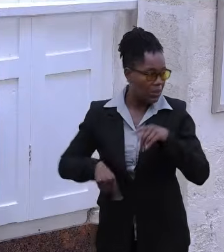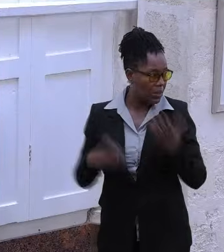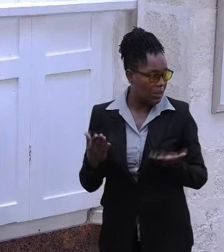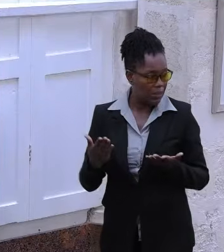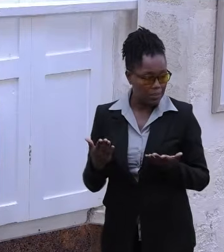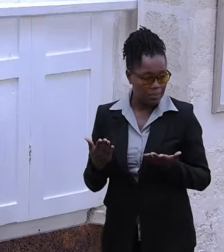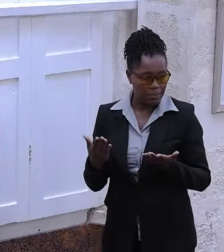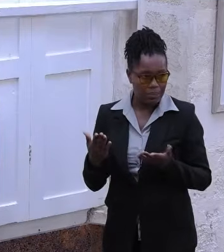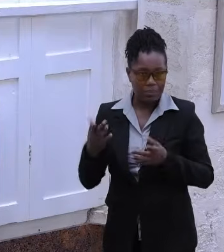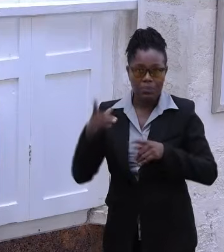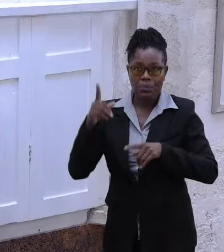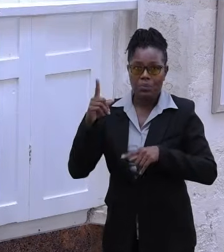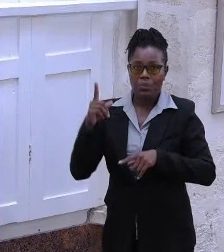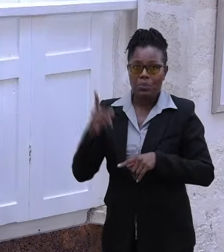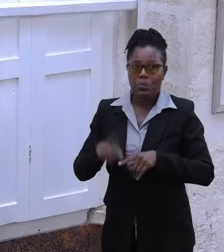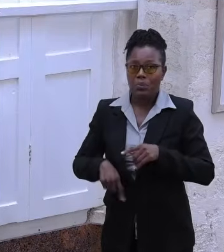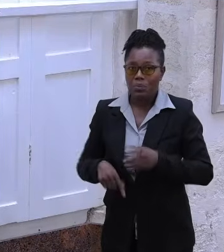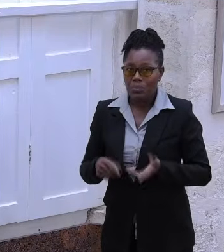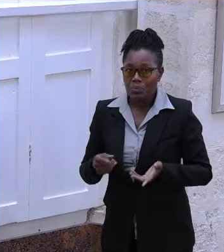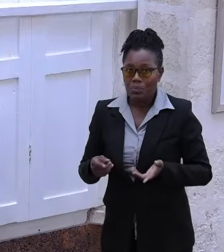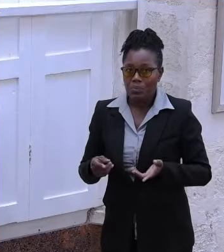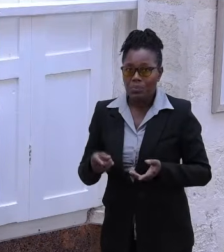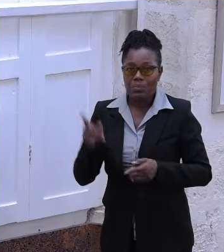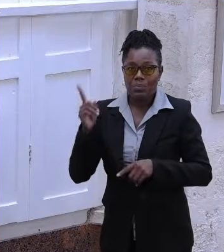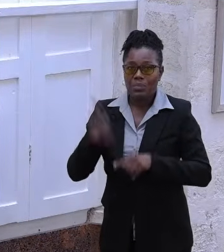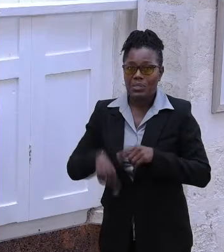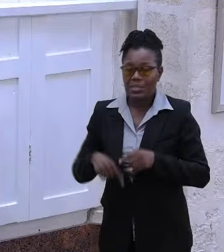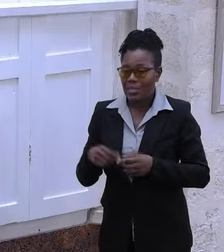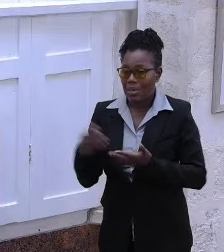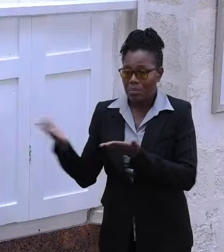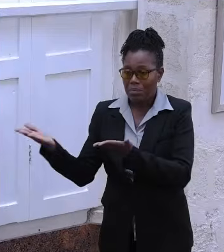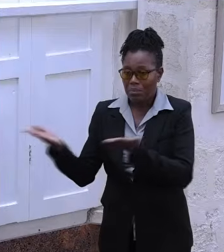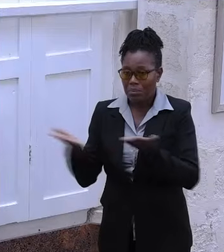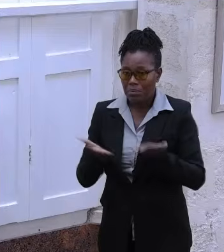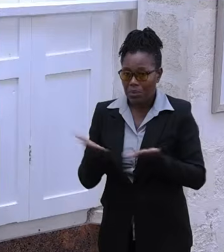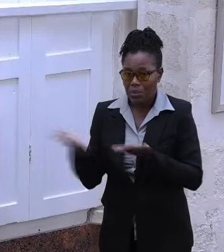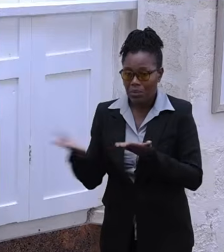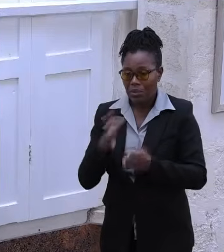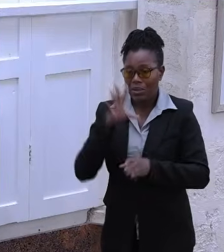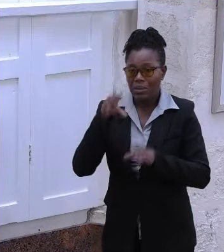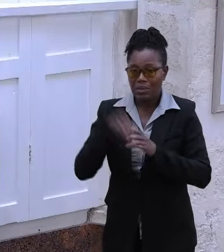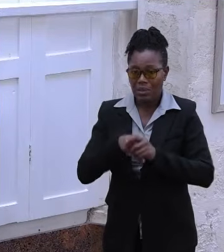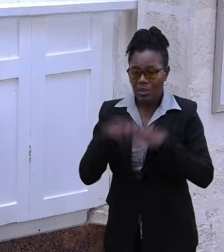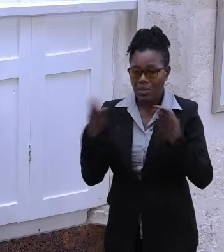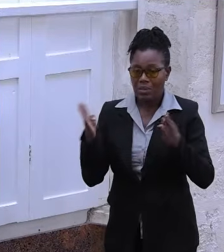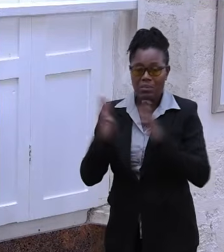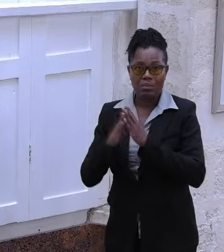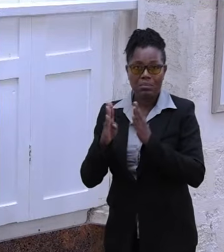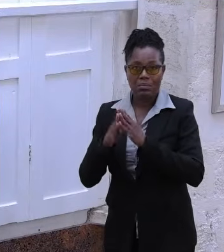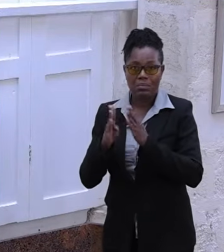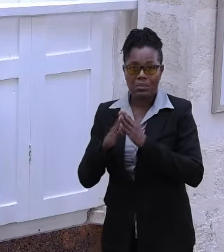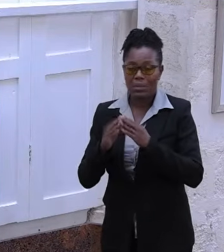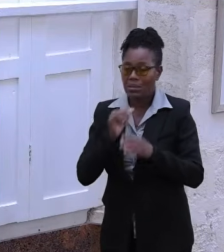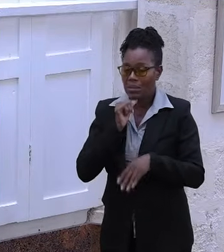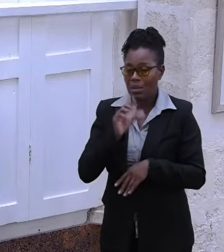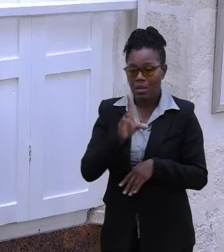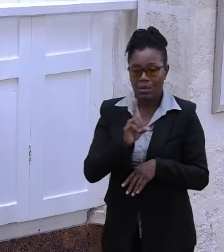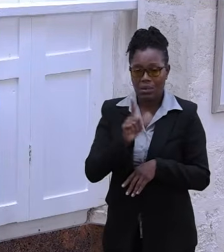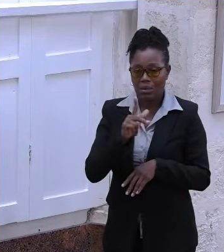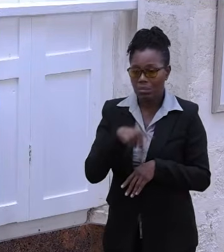we cannot bring those terminologies into this forum, because it is not about DLP or